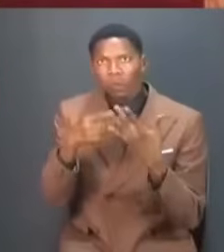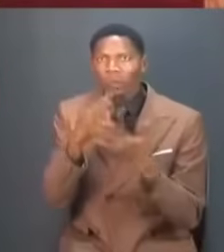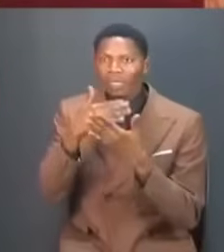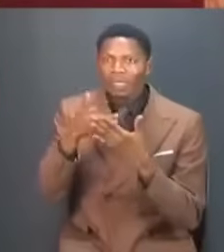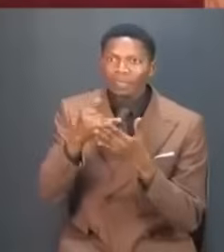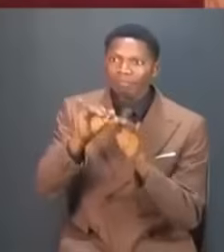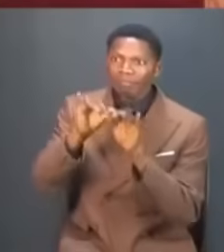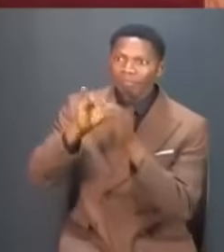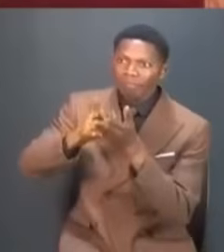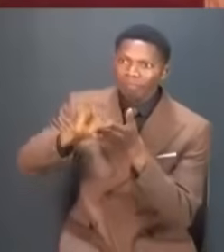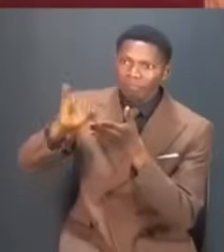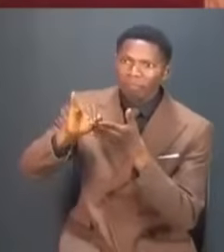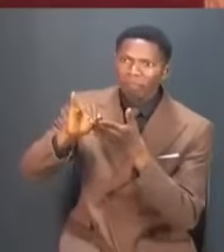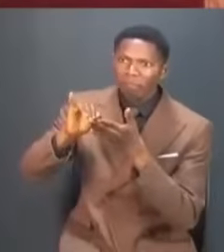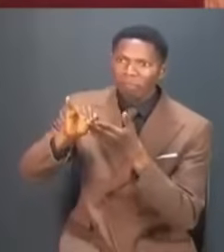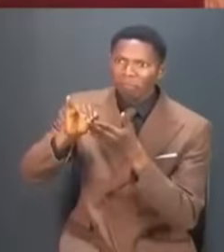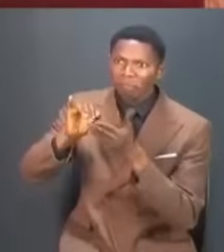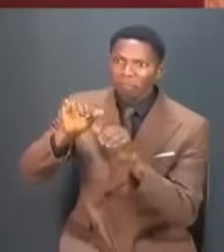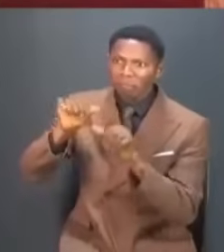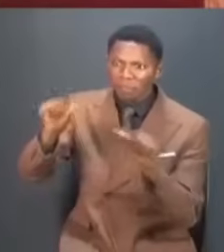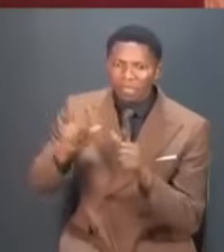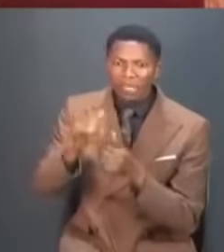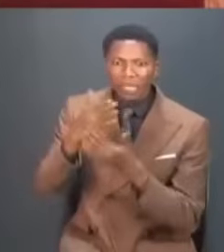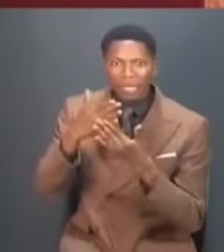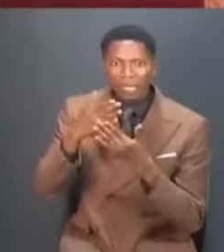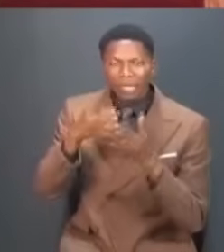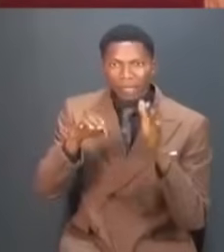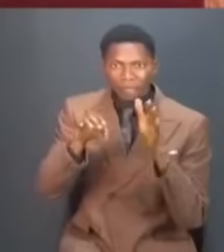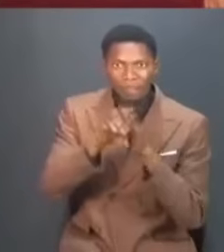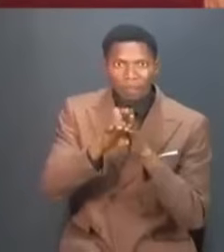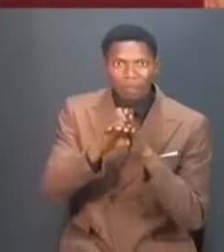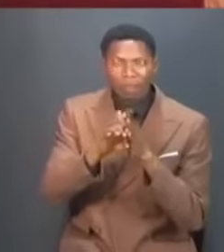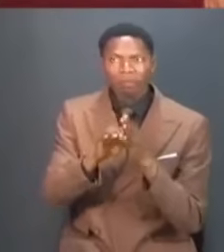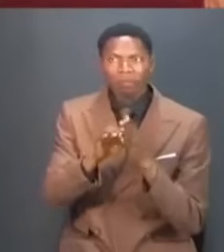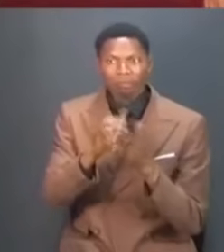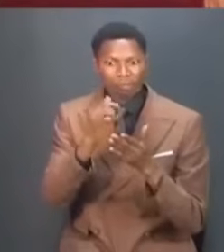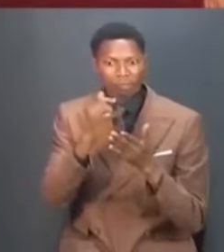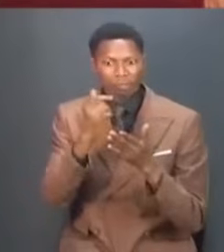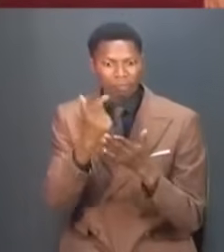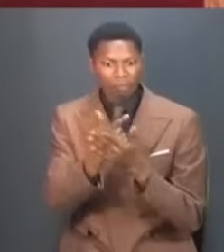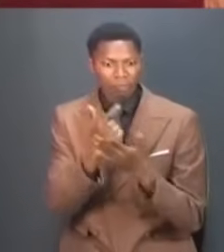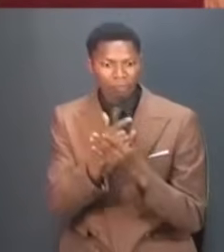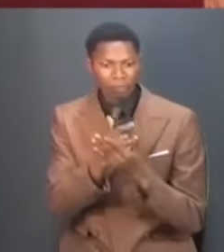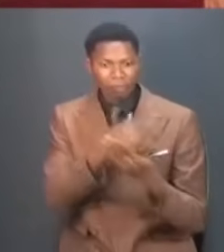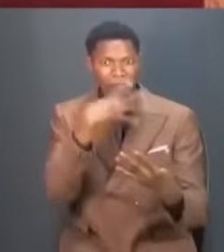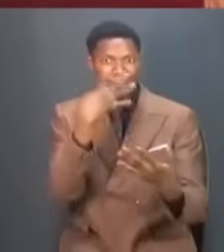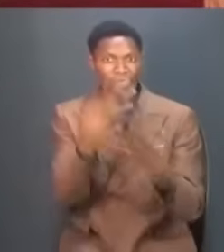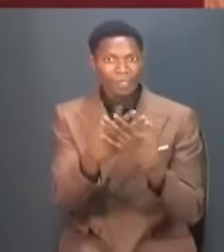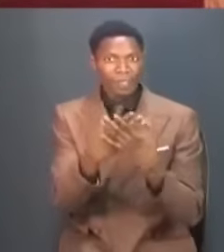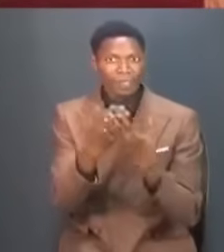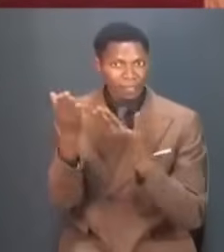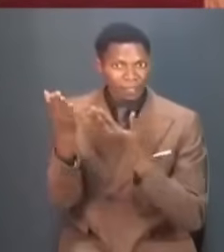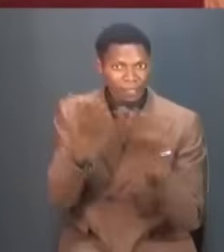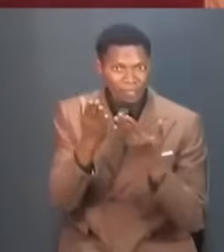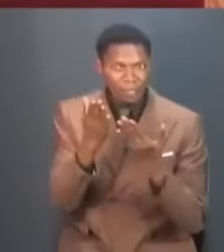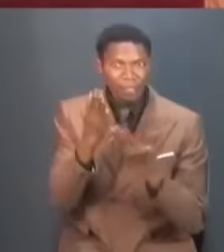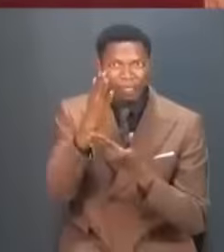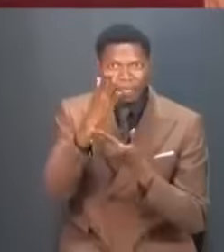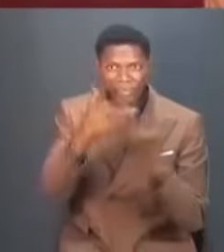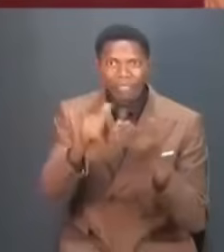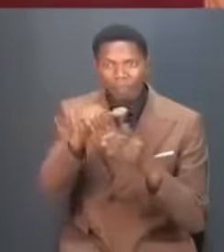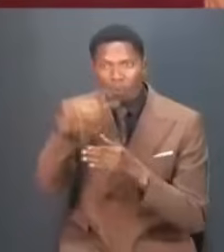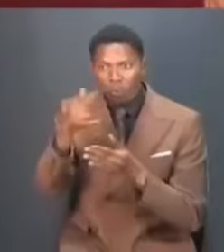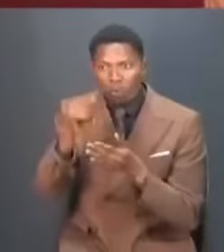institutions such as the National Service Authority, the Ghana Prison Service, and some farmer-based organizations to